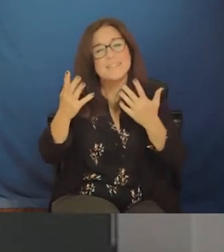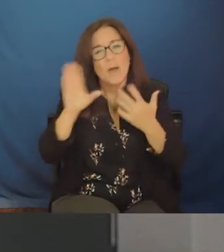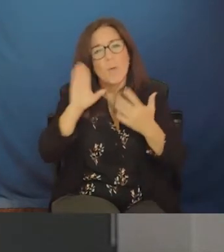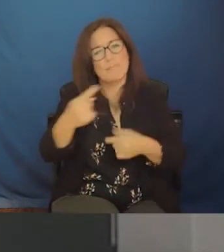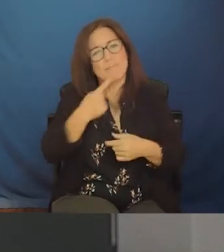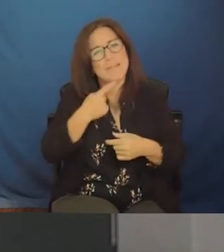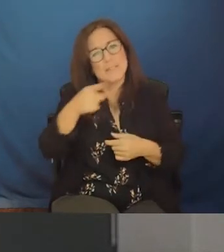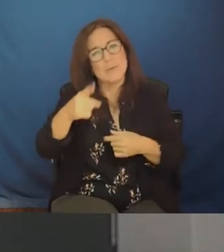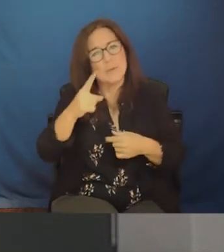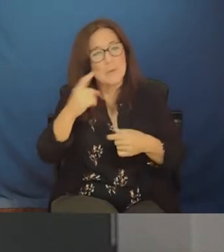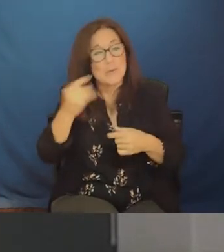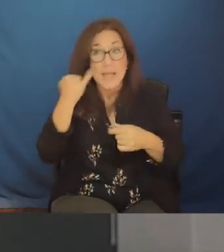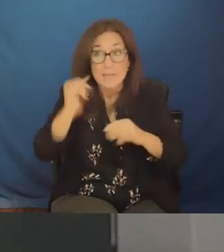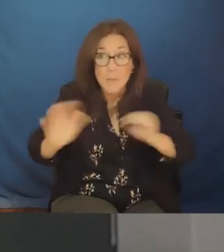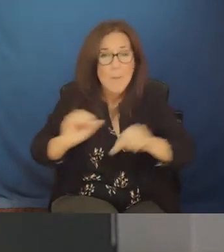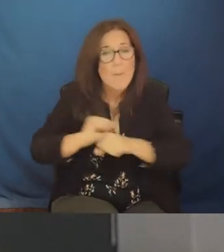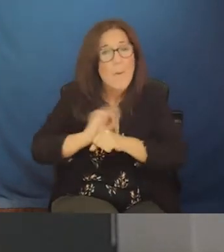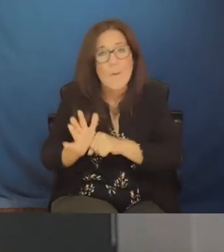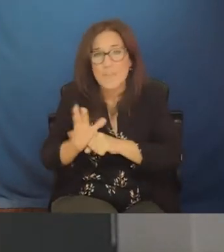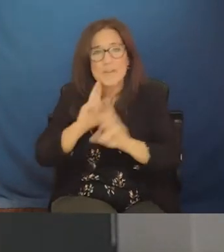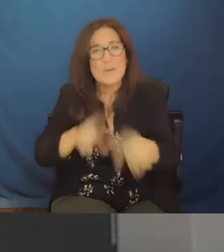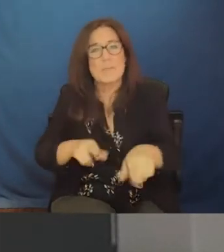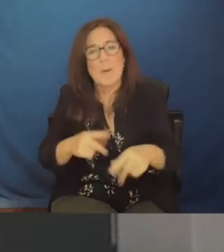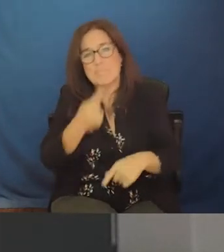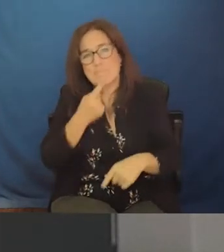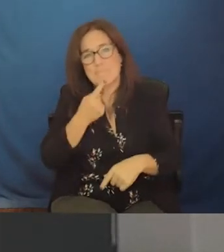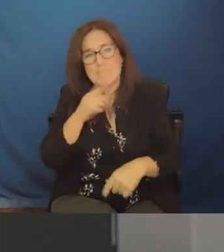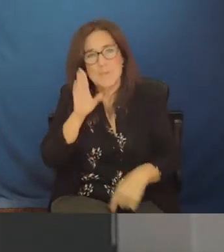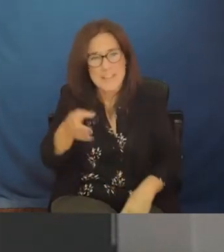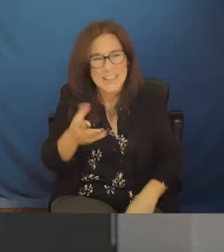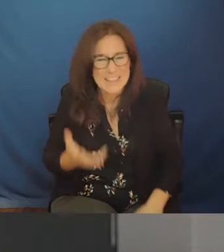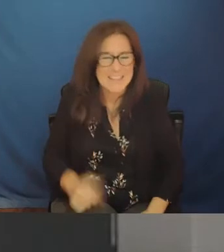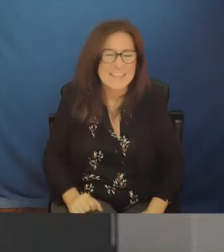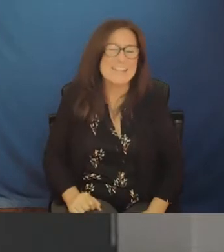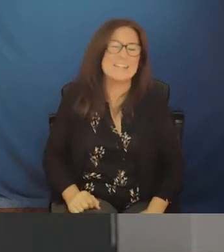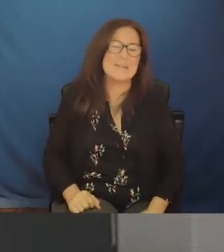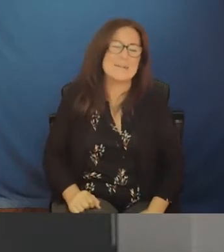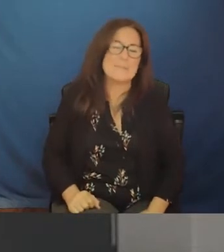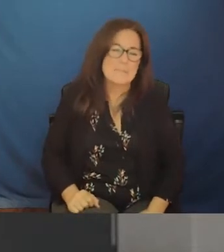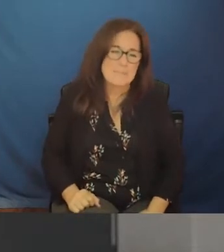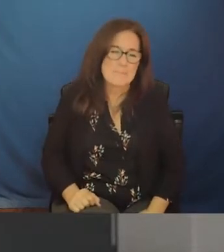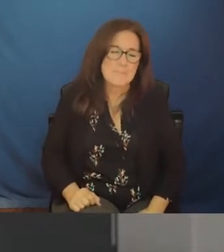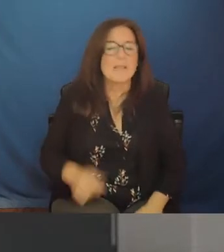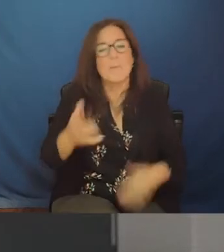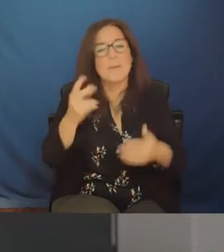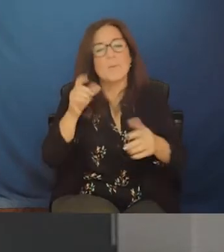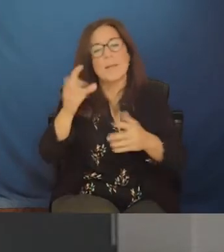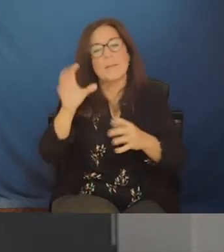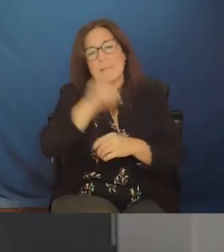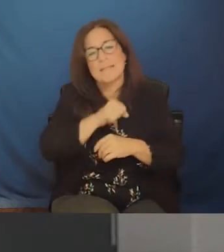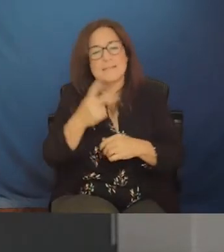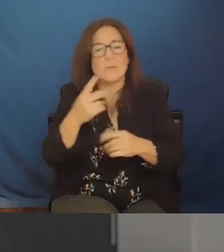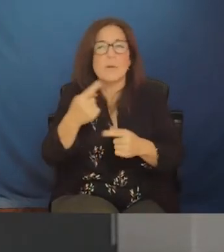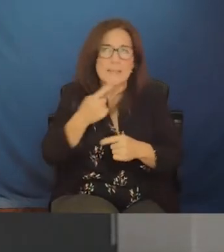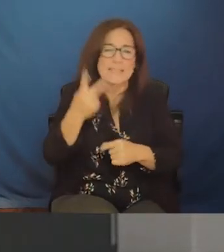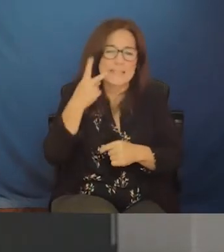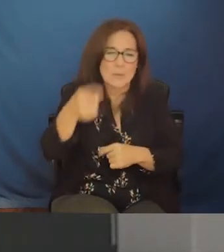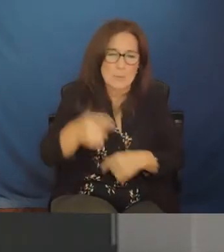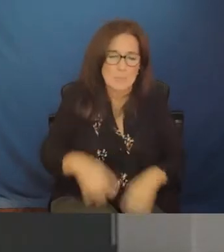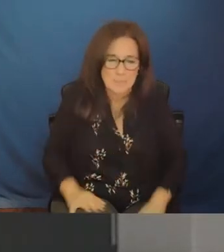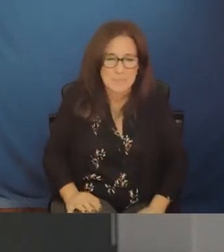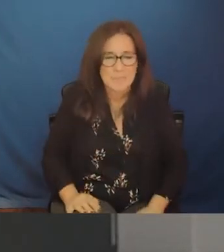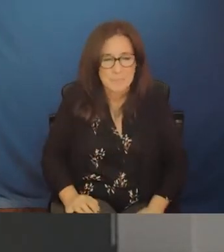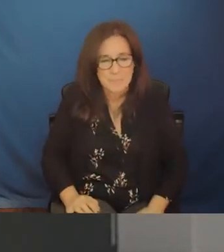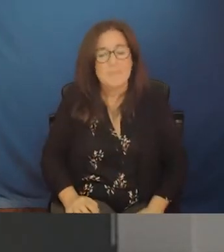report. And I want to encourage the parents to authorize their students, their kids to